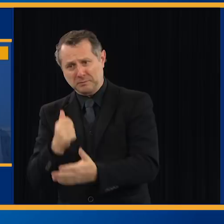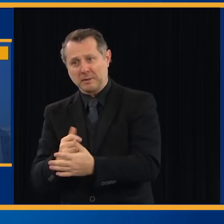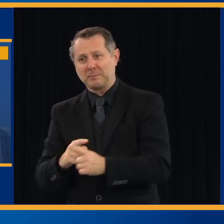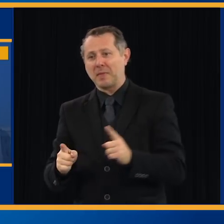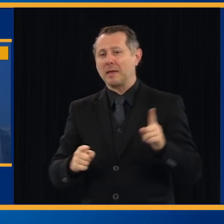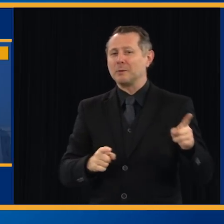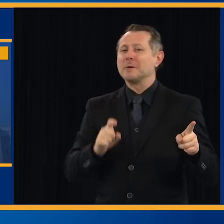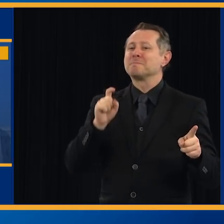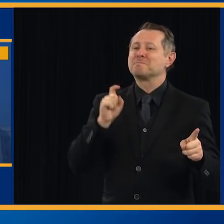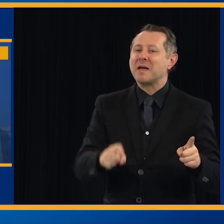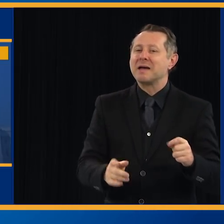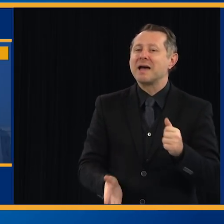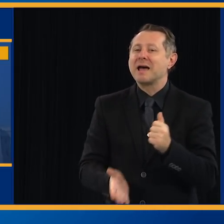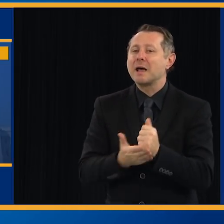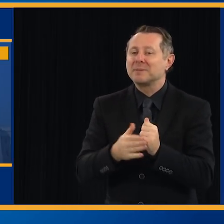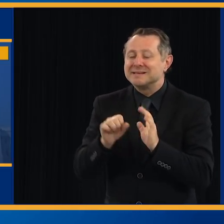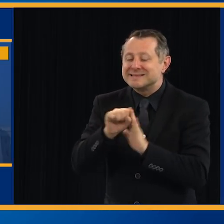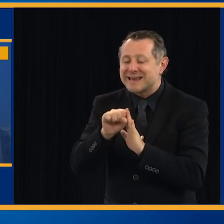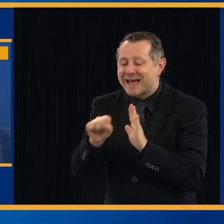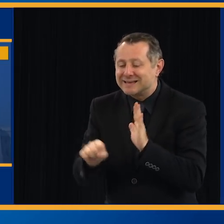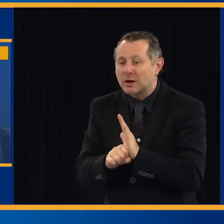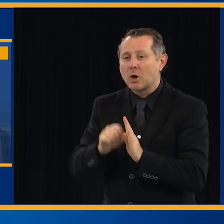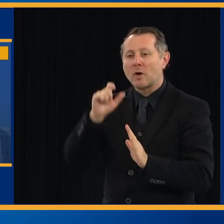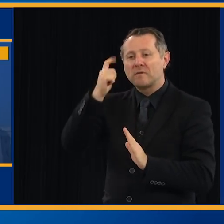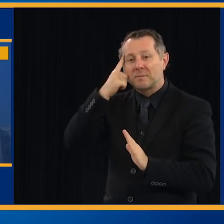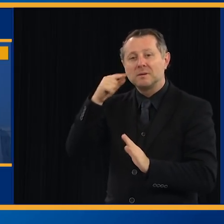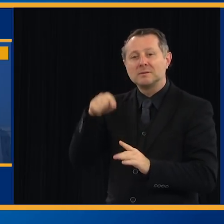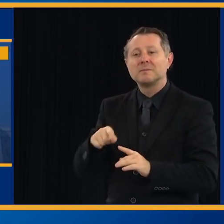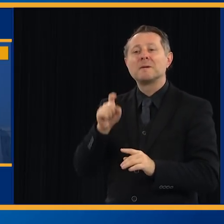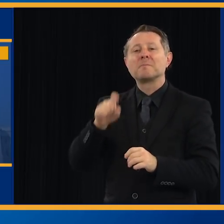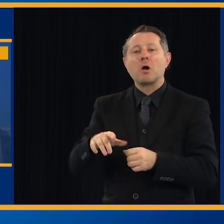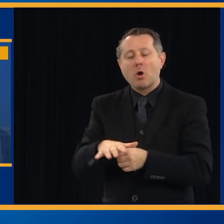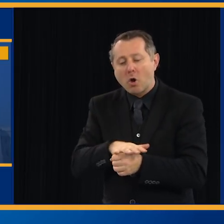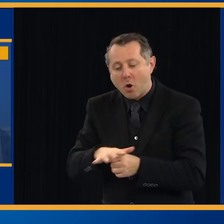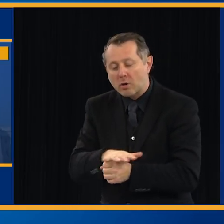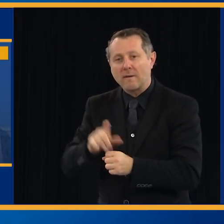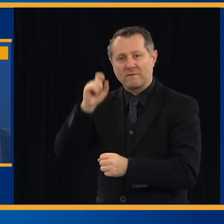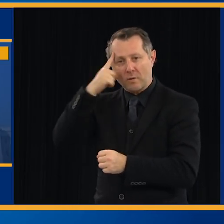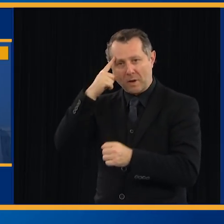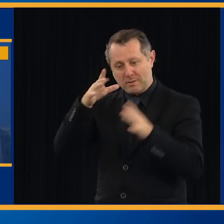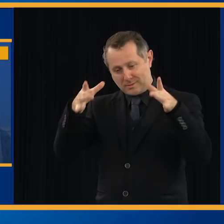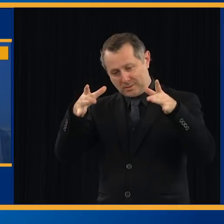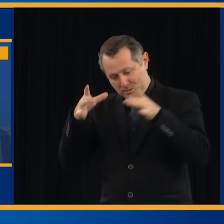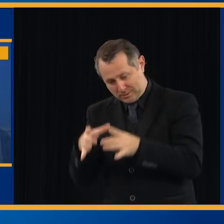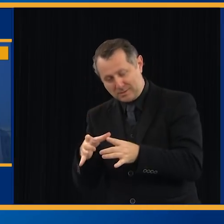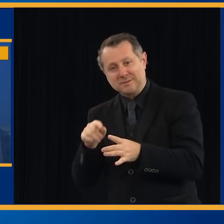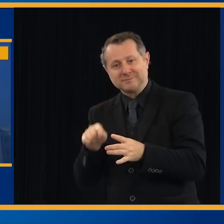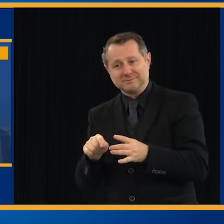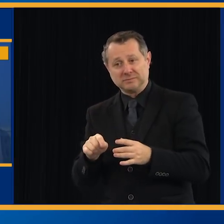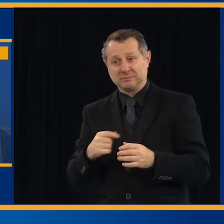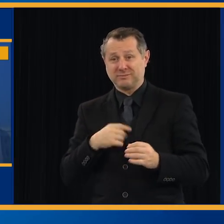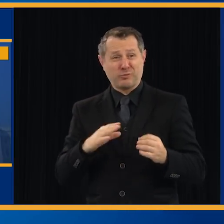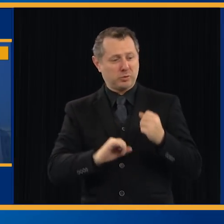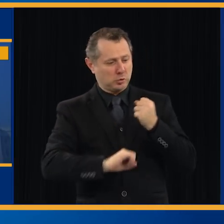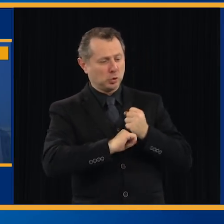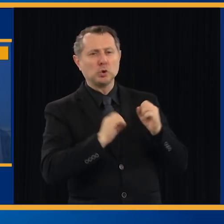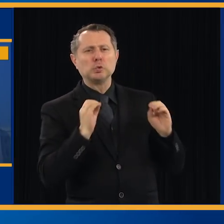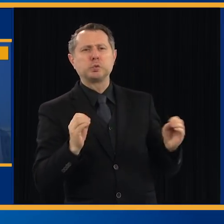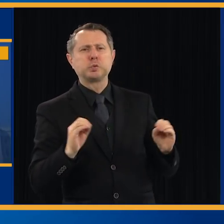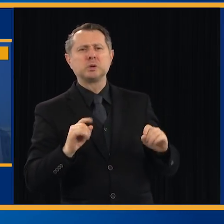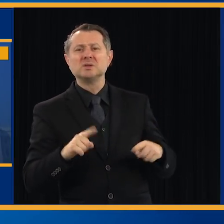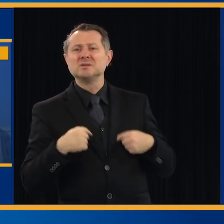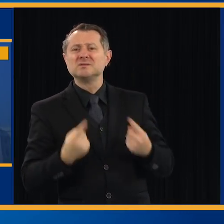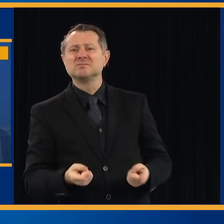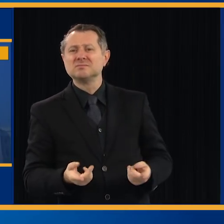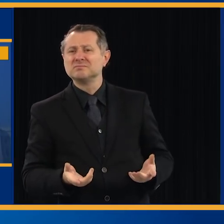state governments and local governments, which have not been supported in the previous legislation. Everyone is saying,